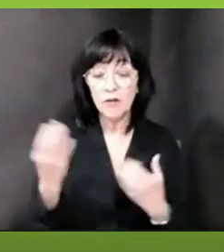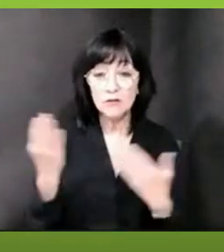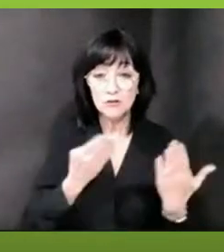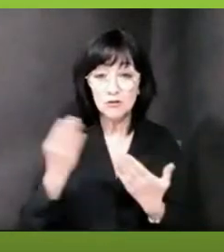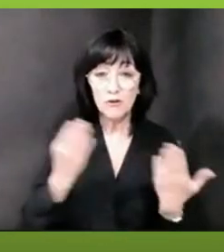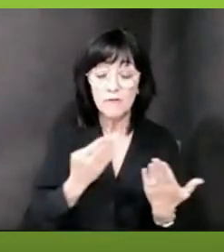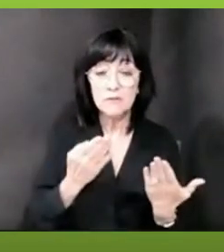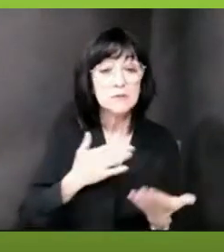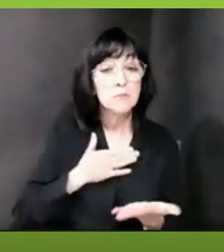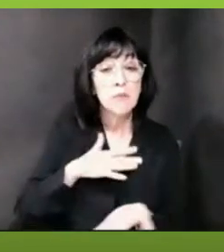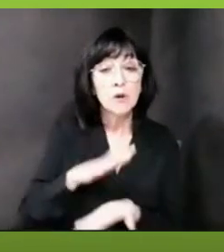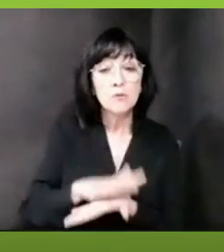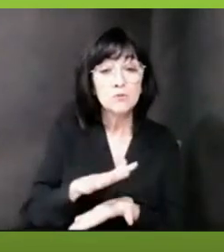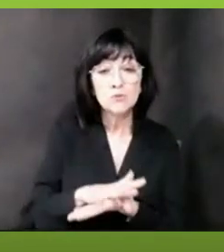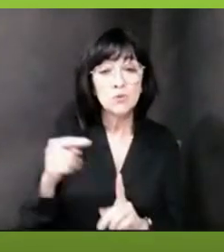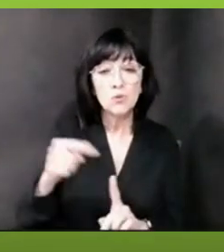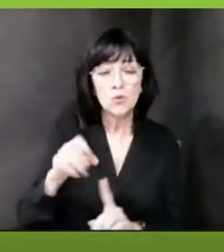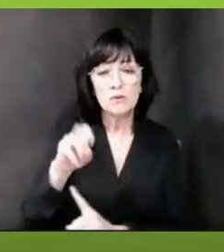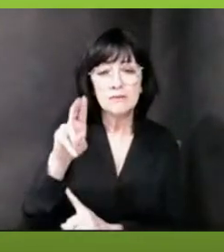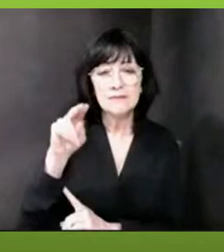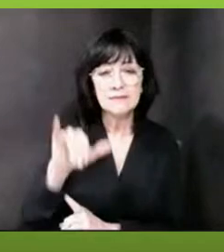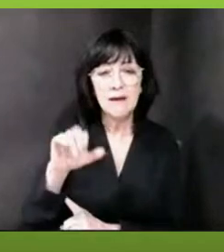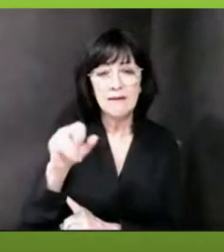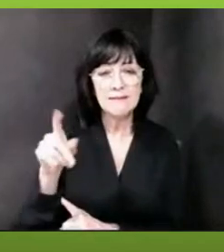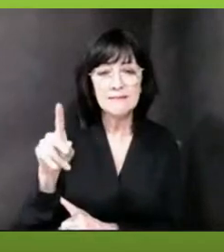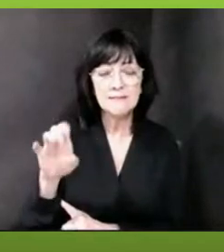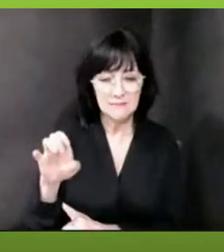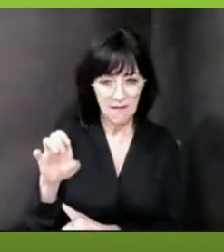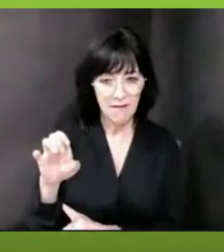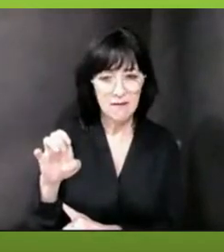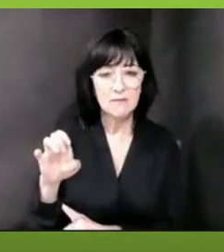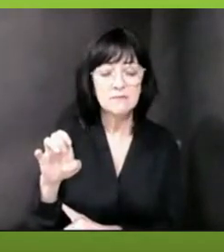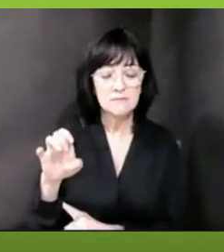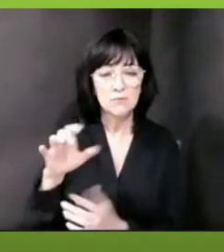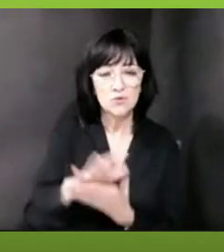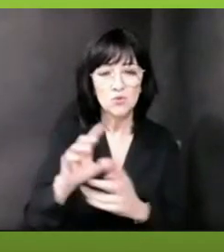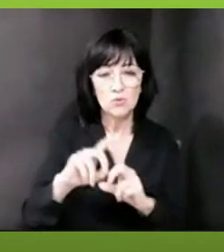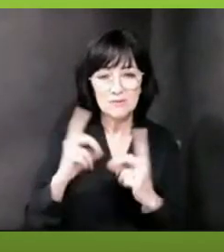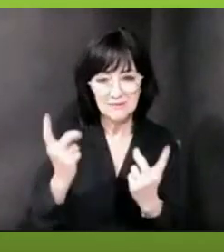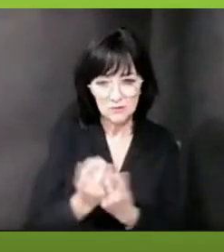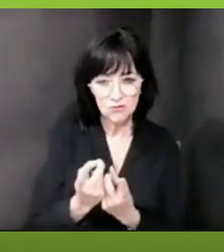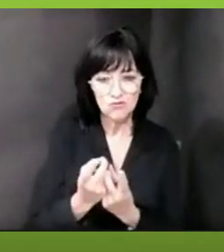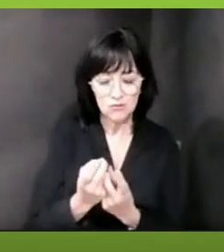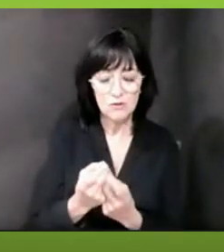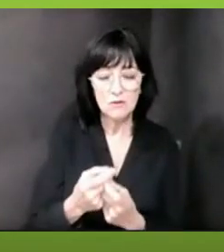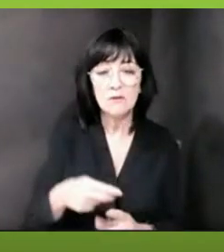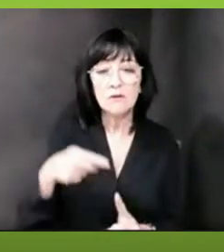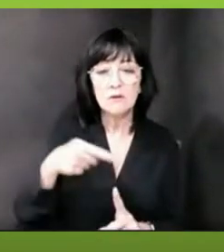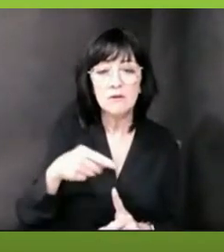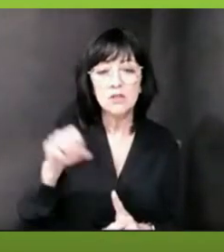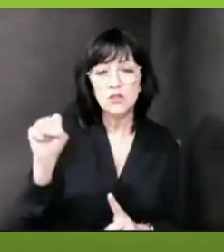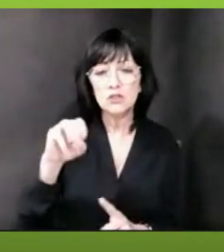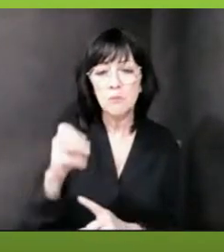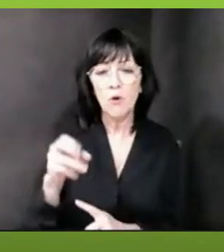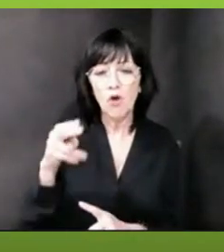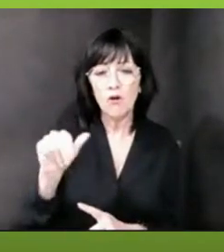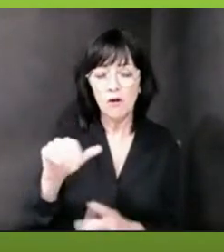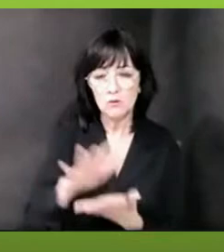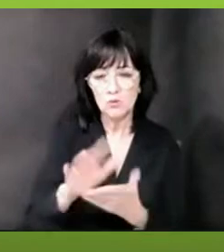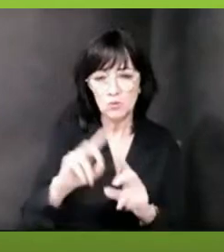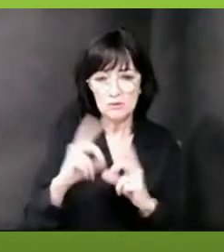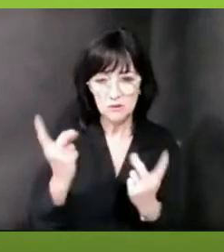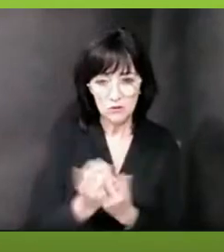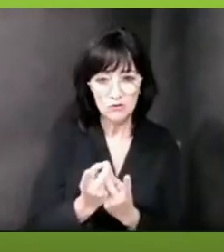Sunnyside Elementary School, which is on Smyrna District. And our program is called Early Intervention. We